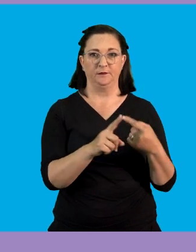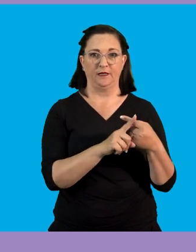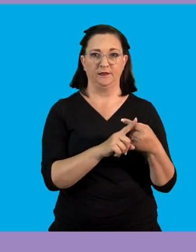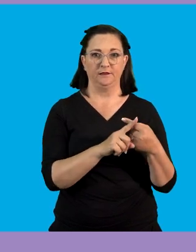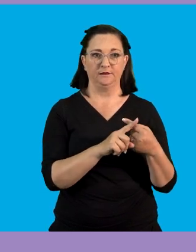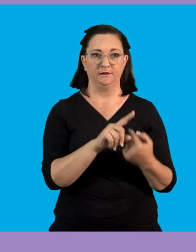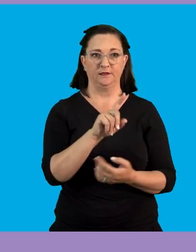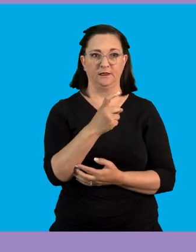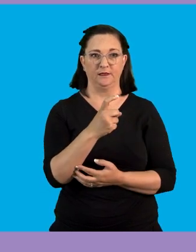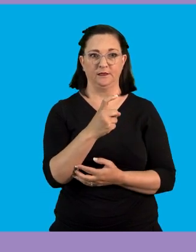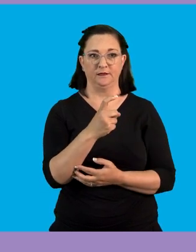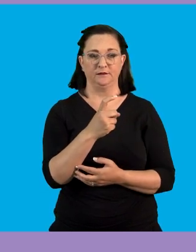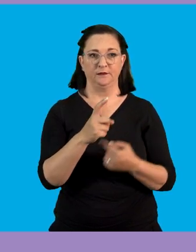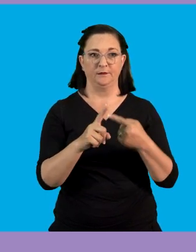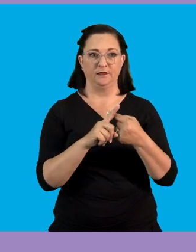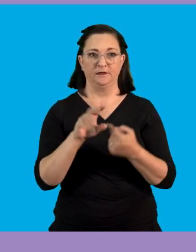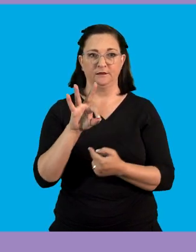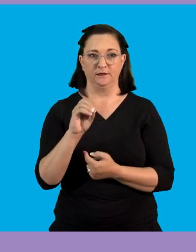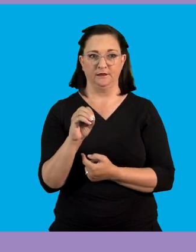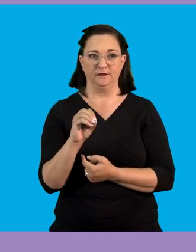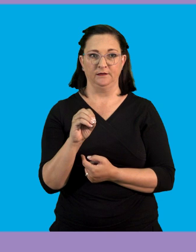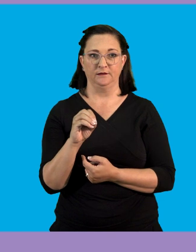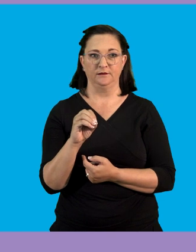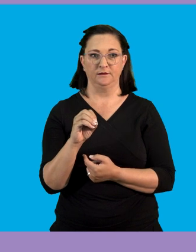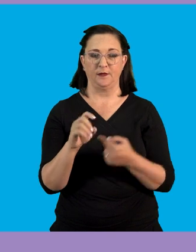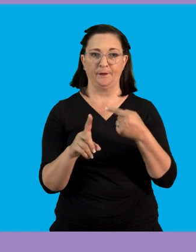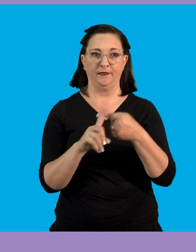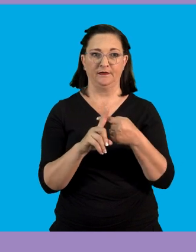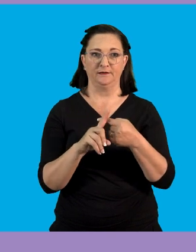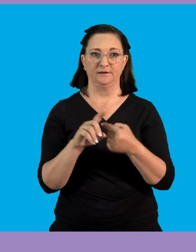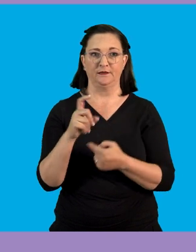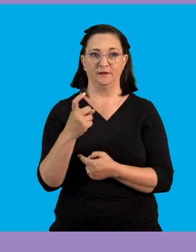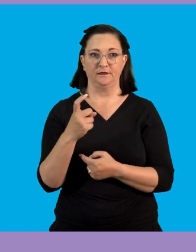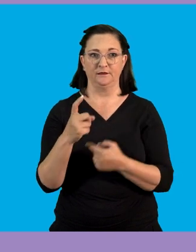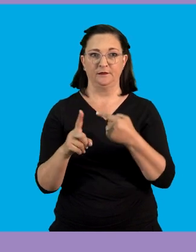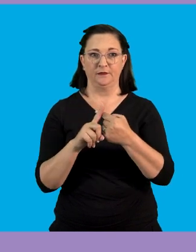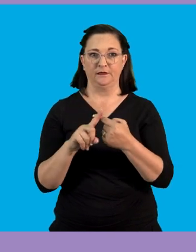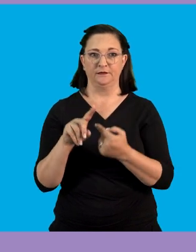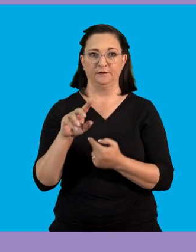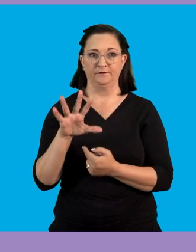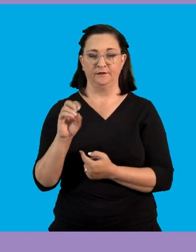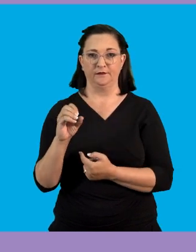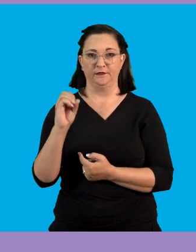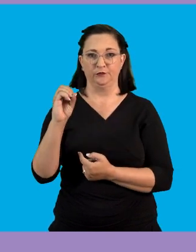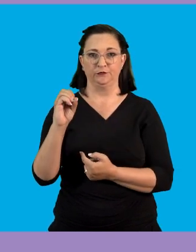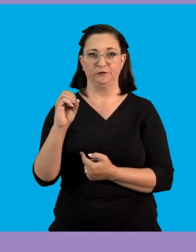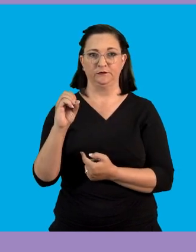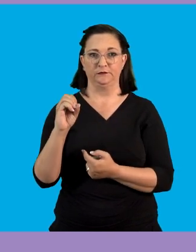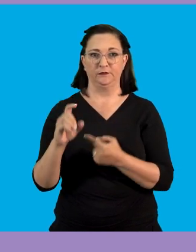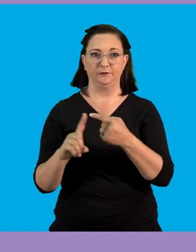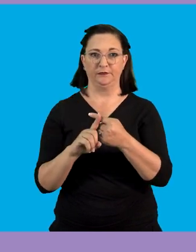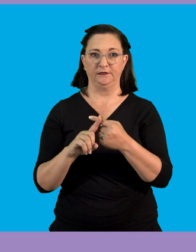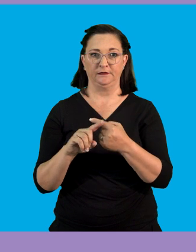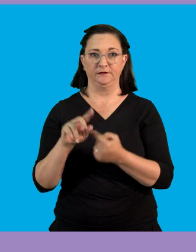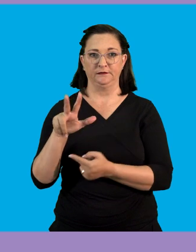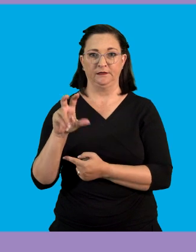2x plus x plus 30 degrees plus x plus 50